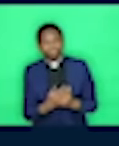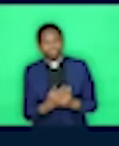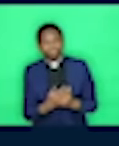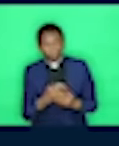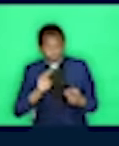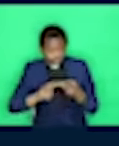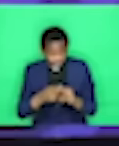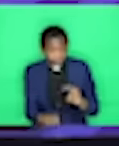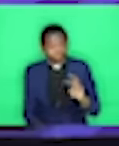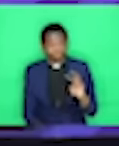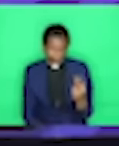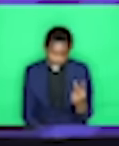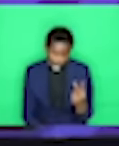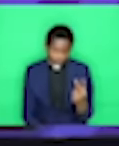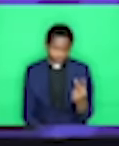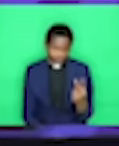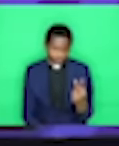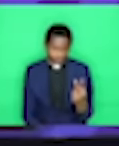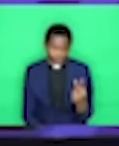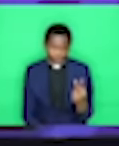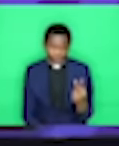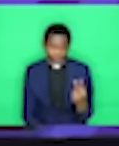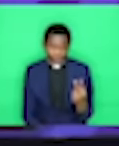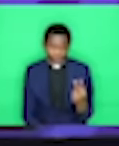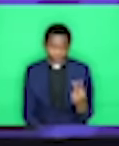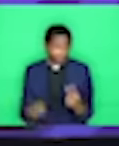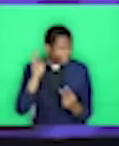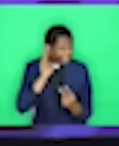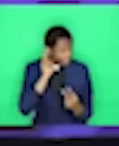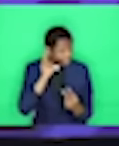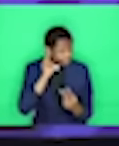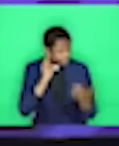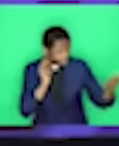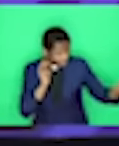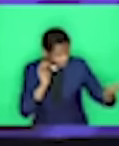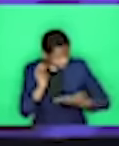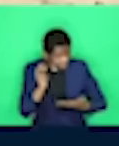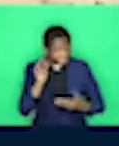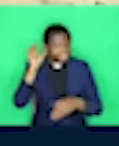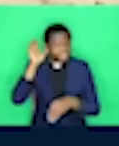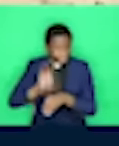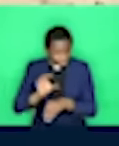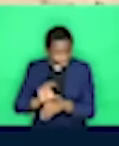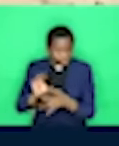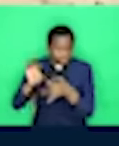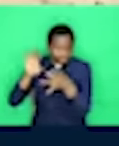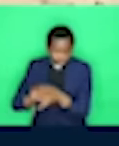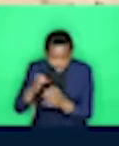Number two, I'll take the second one. History invites us, the church, to join in the conversation of